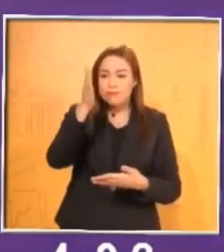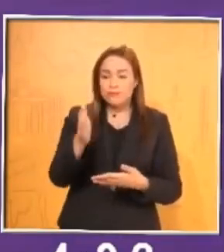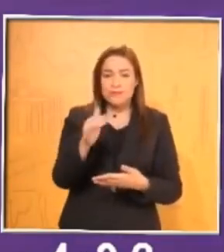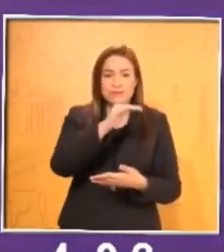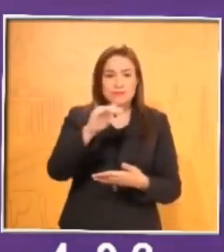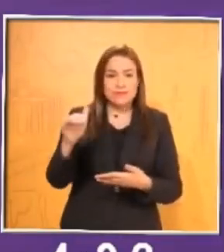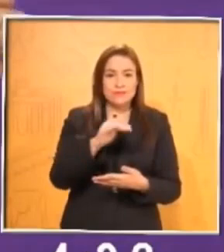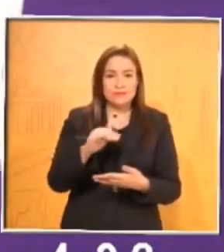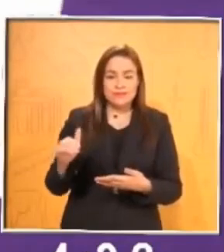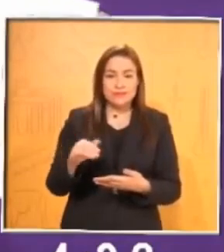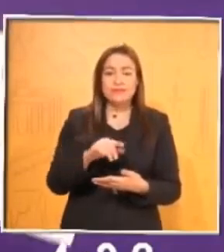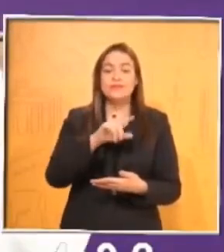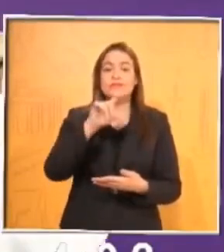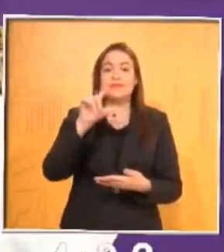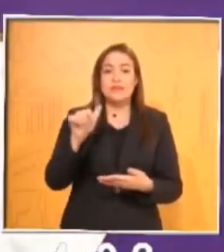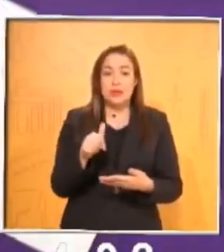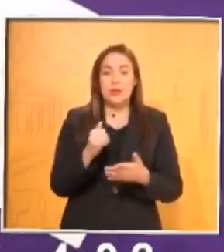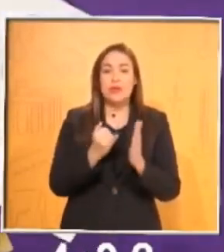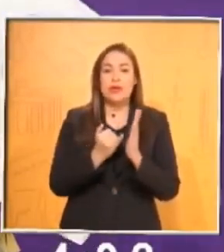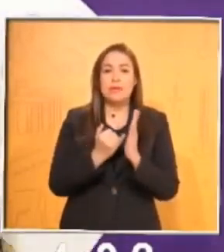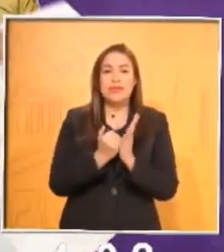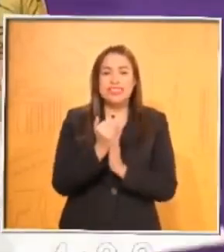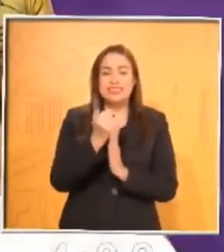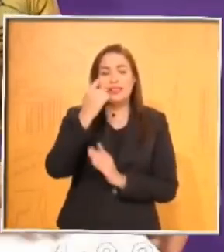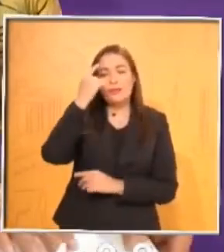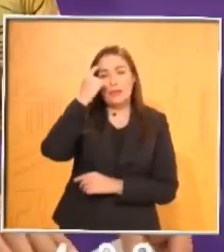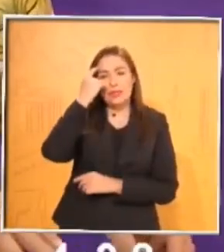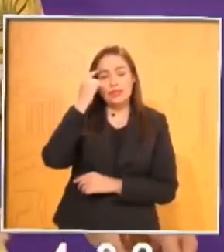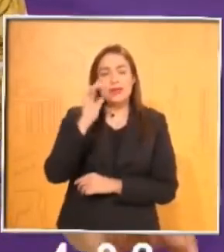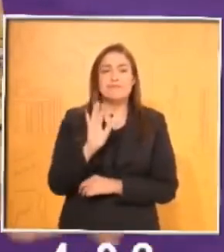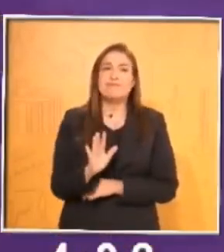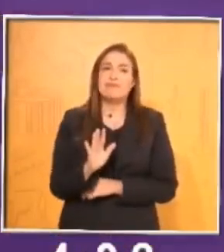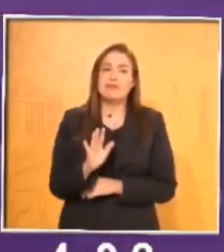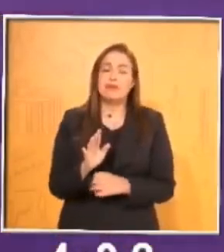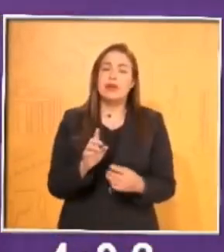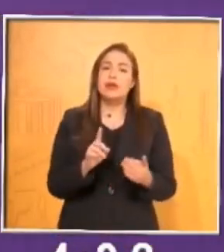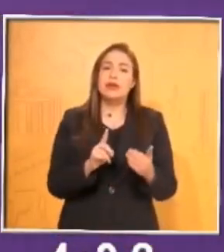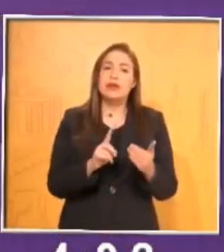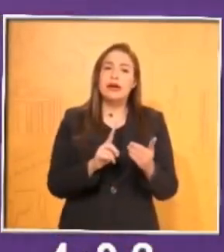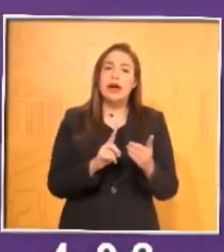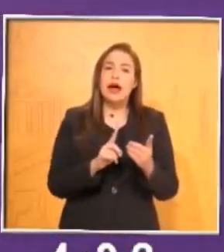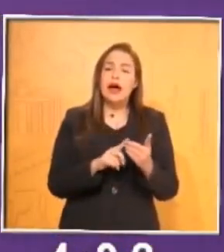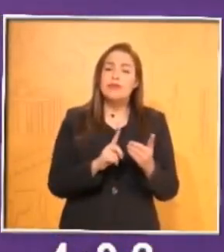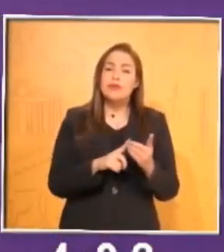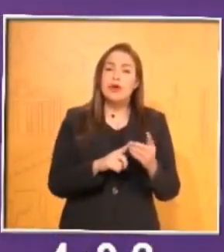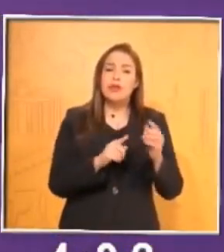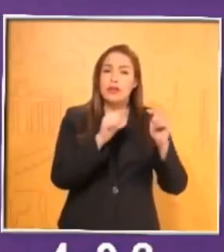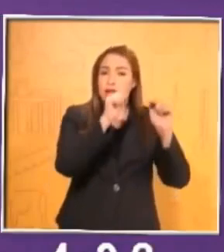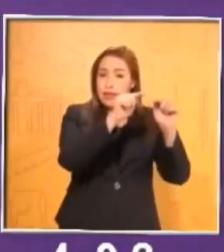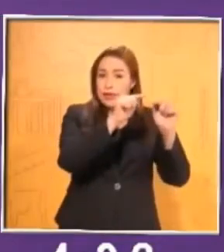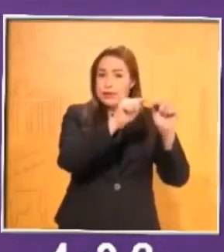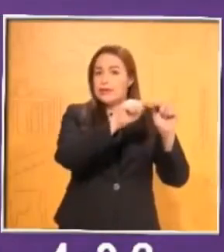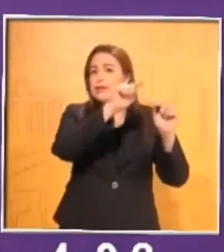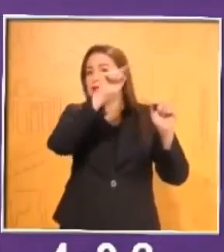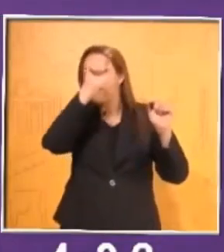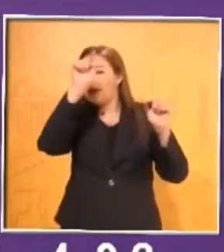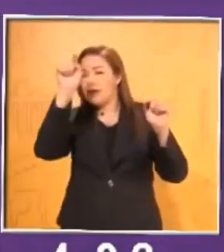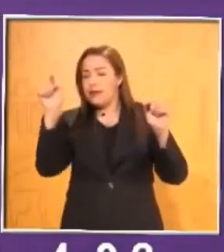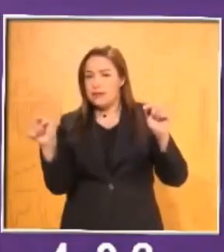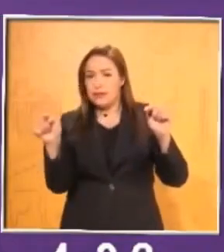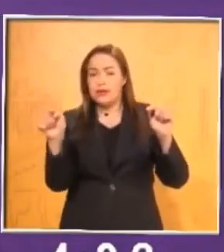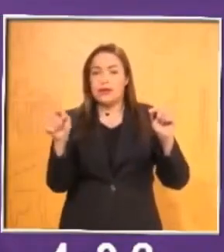And then you must decide what are you going to describe in each panel. What are you going to